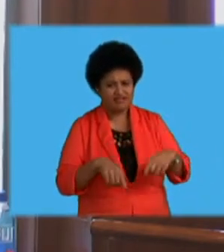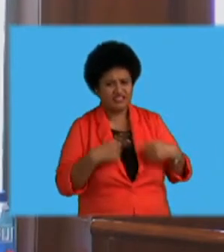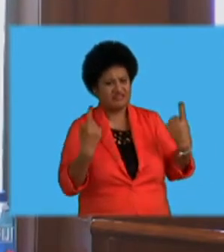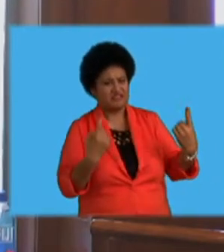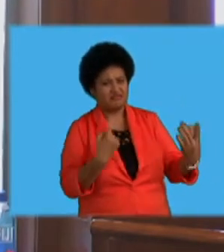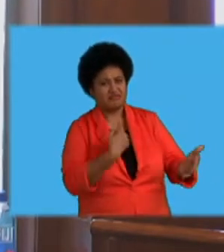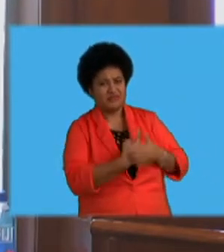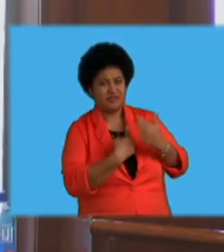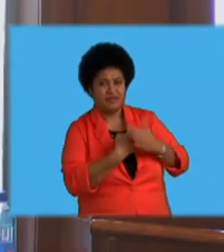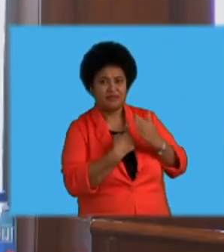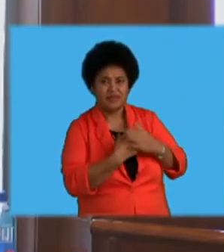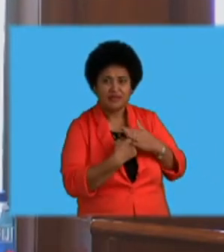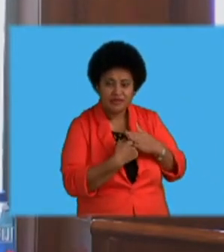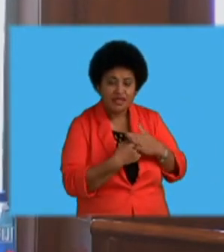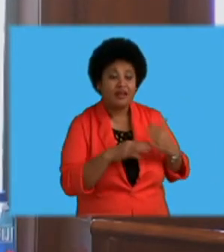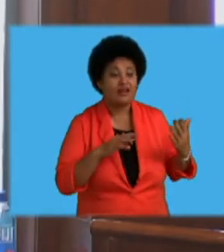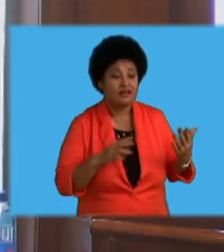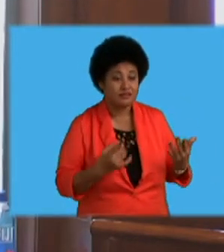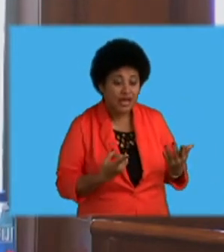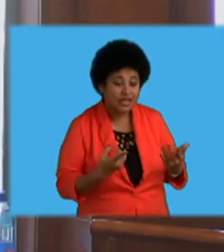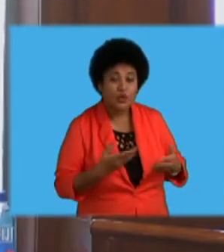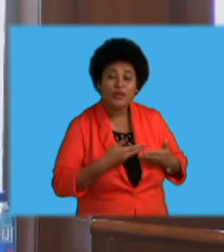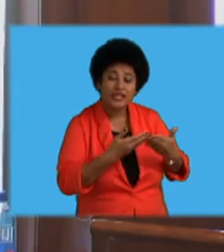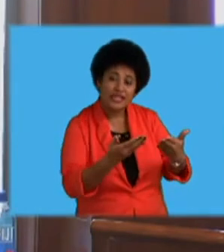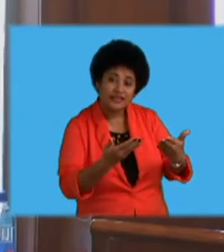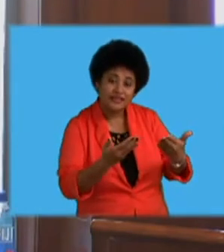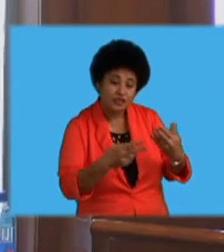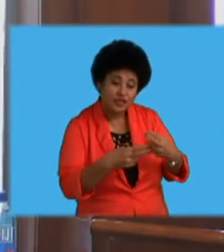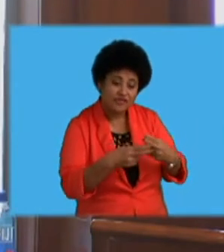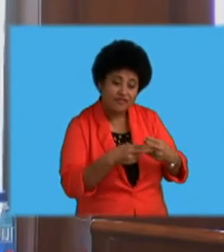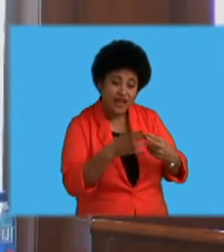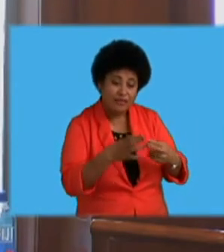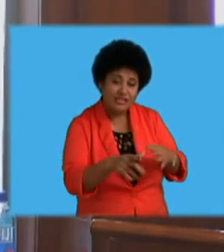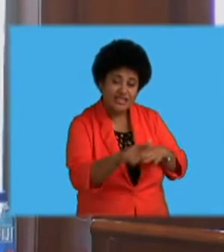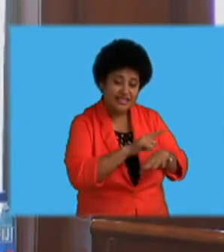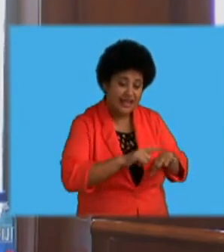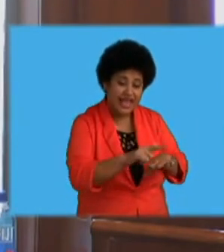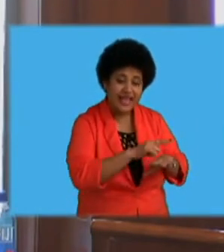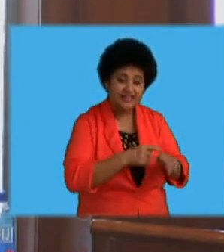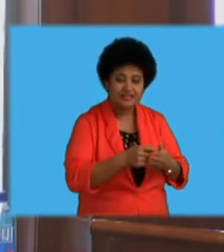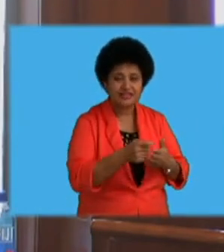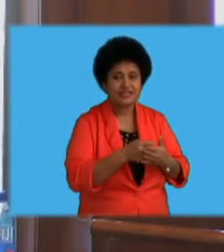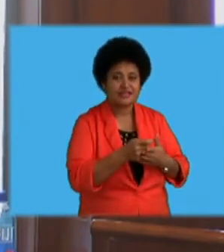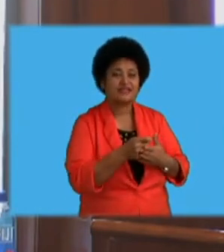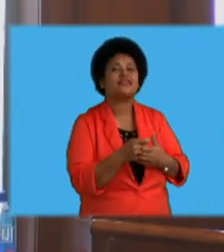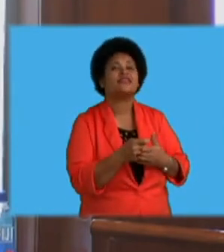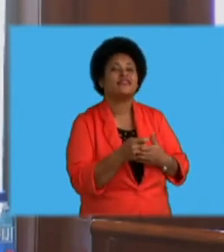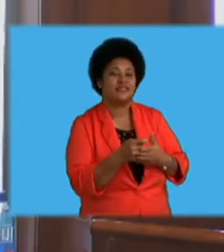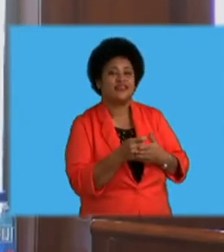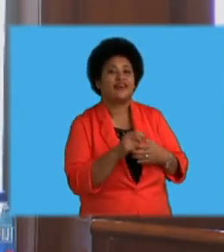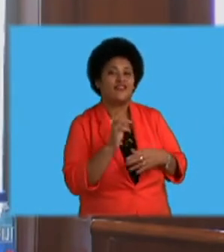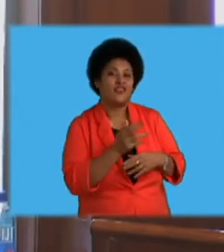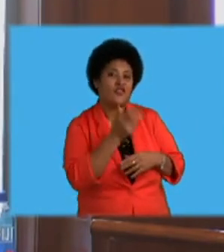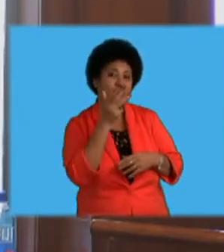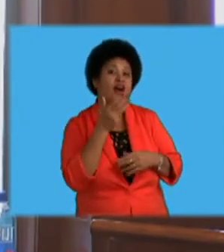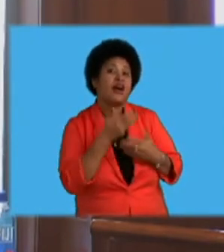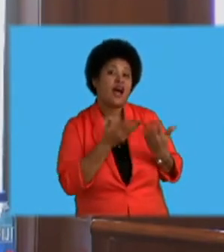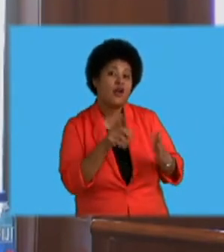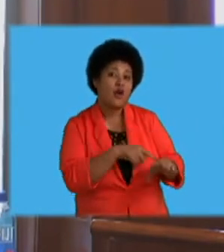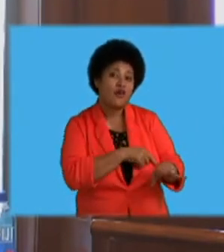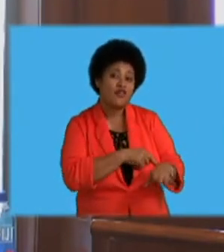the leases that are being given to these particular farmers, the term of the leases being given to these particular farmers are for 99